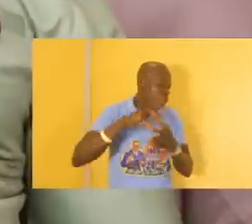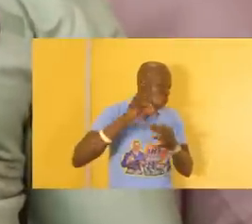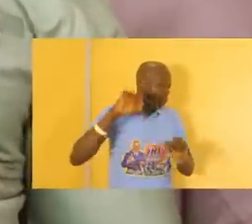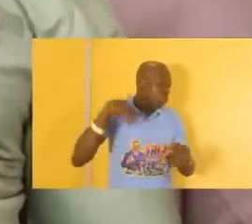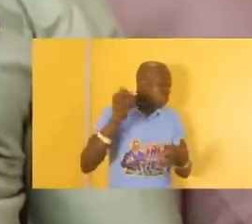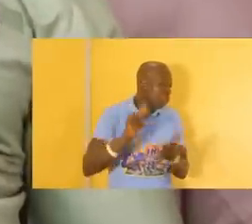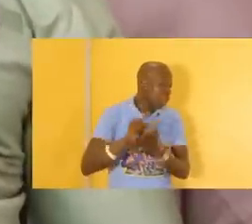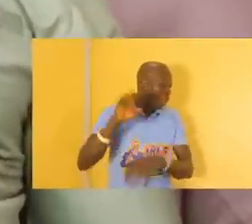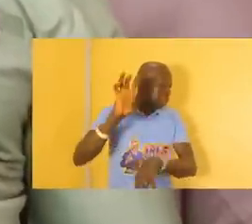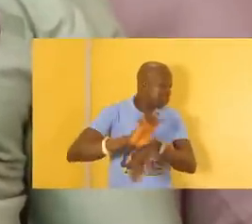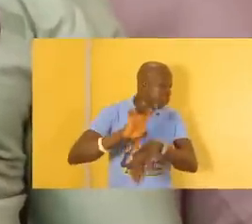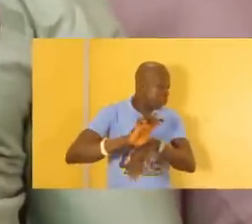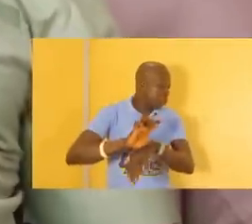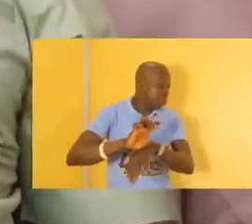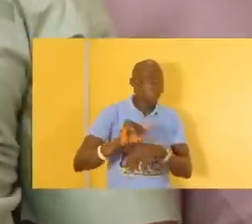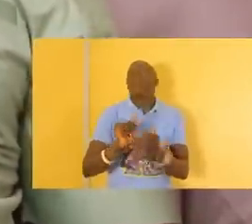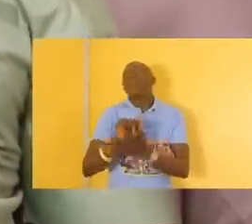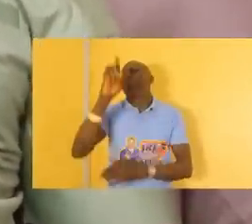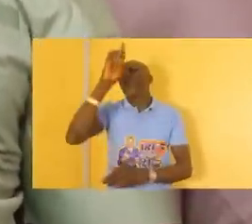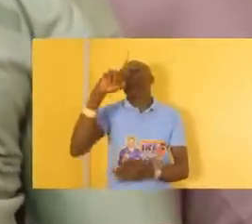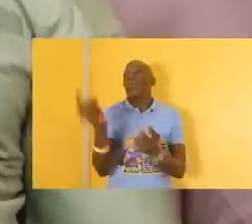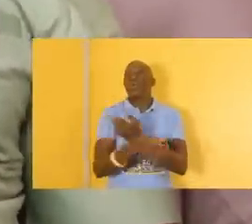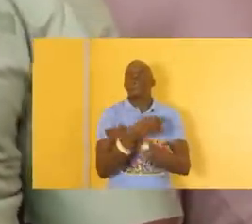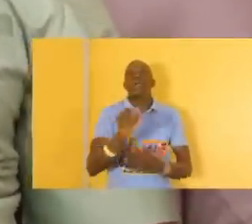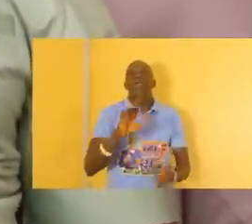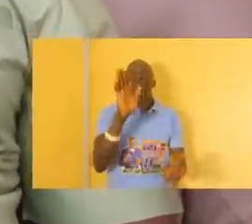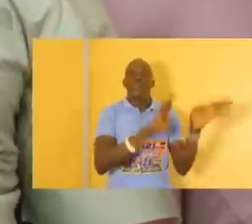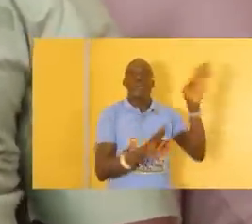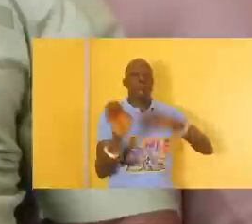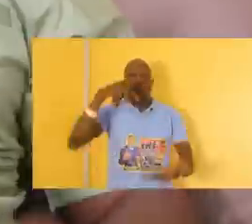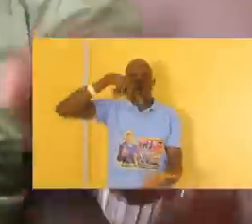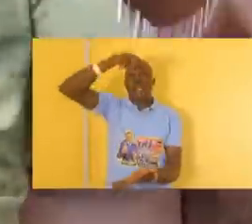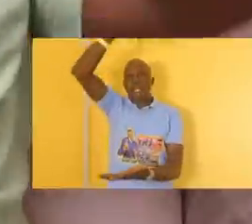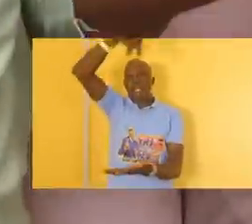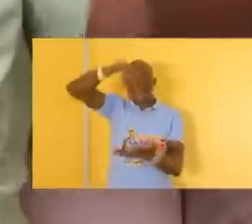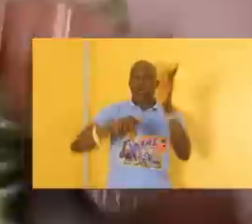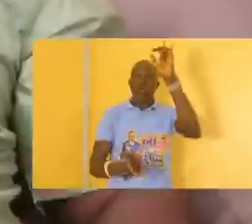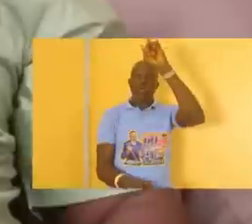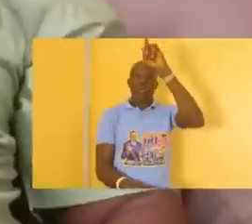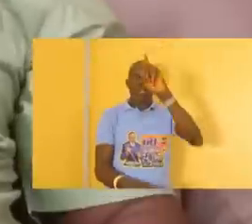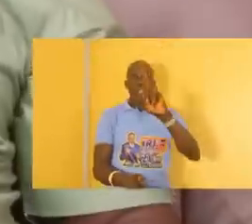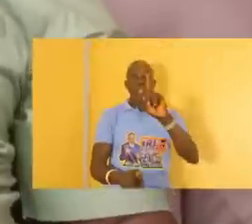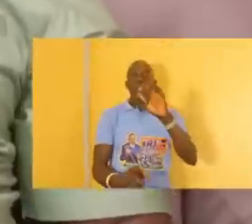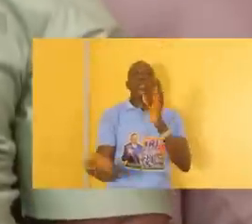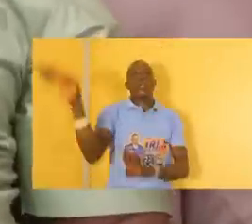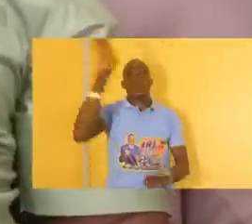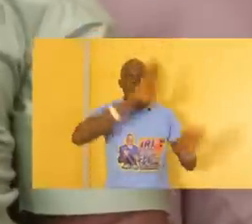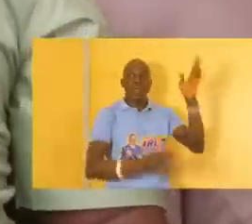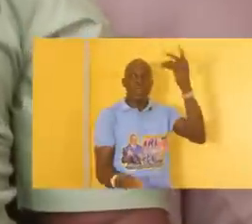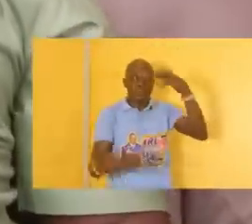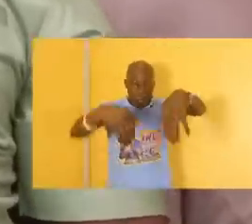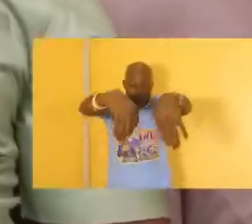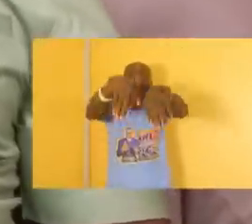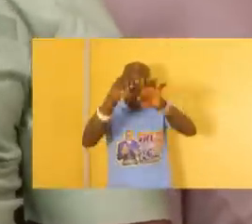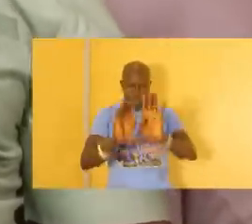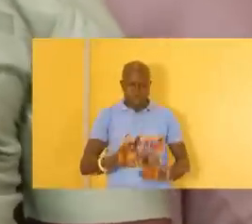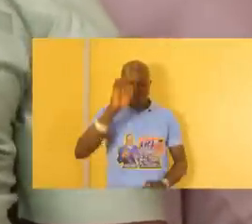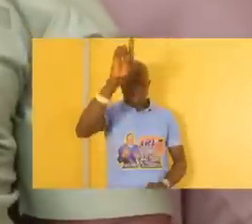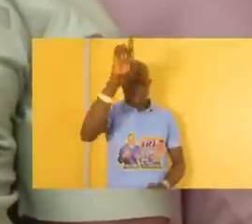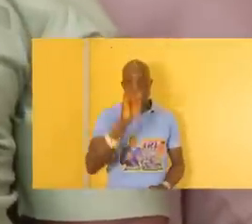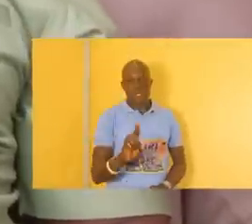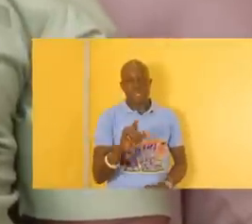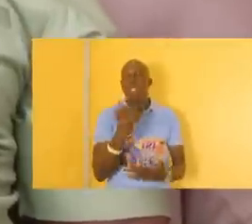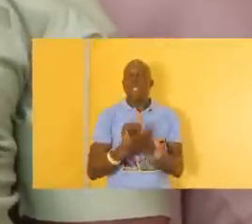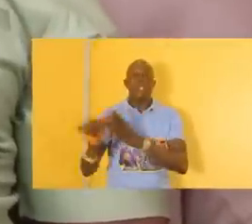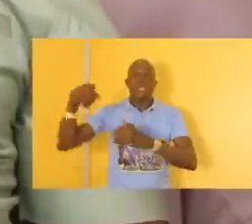the Spirit tells the church. A battle arises in a day, and battle will be buried one day. Is left